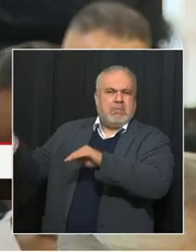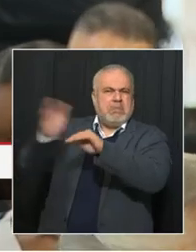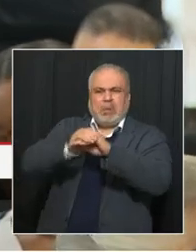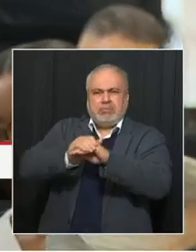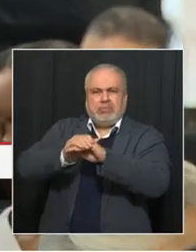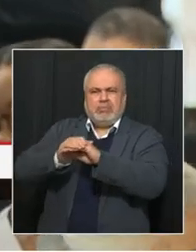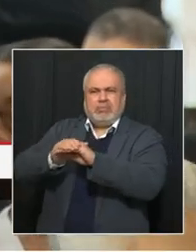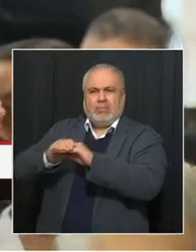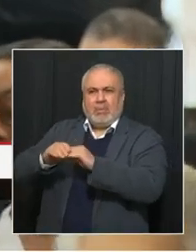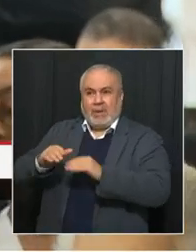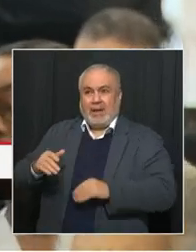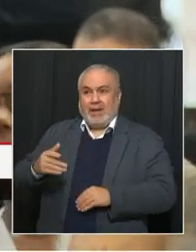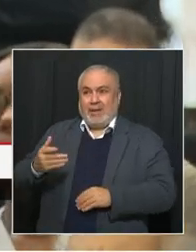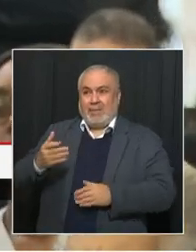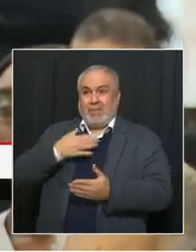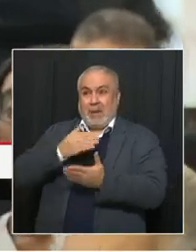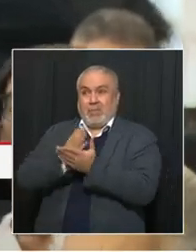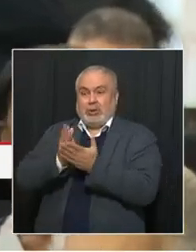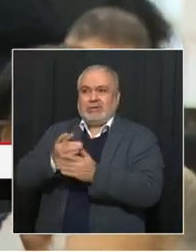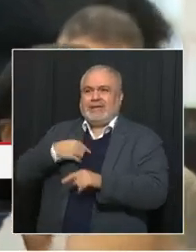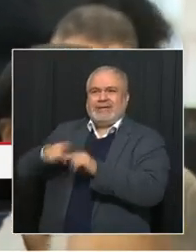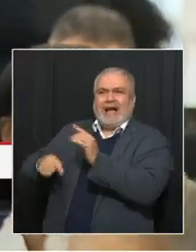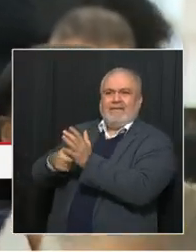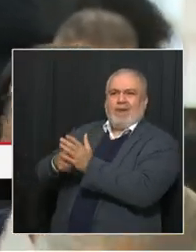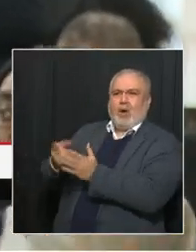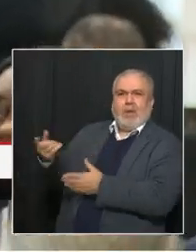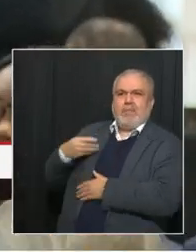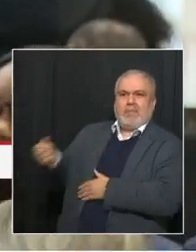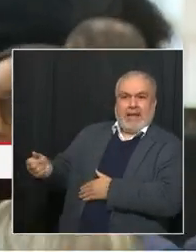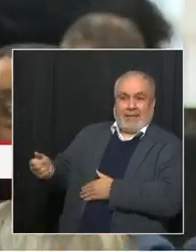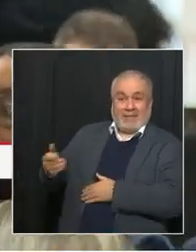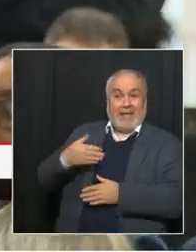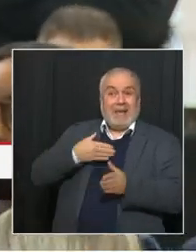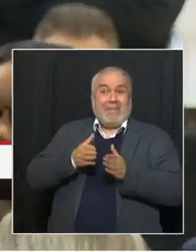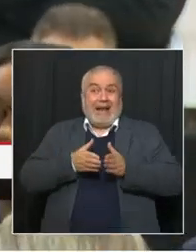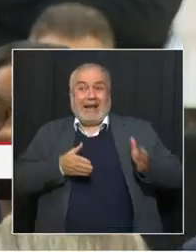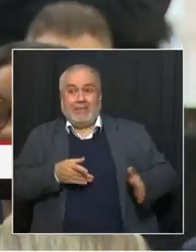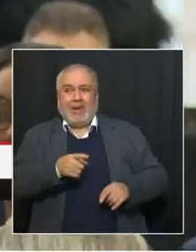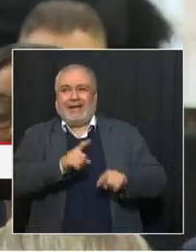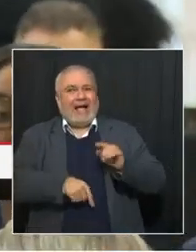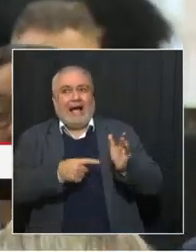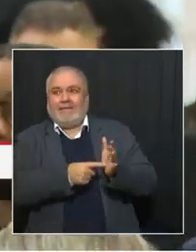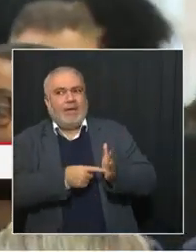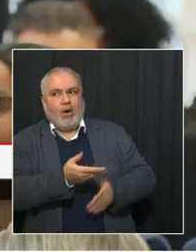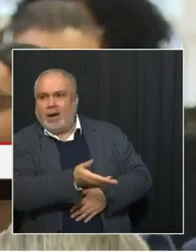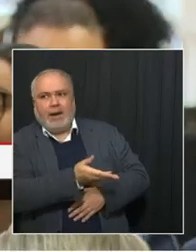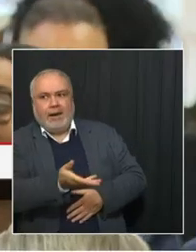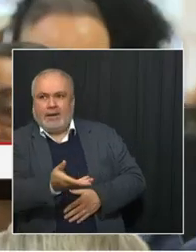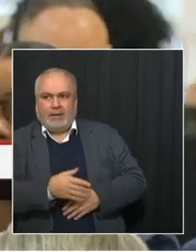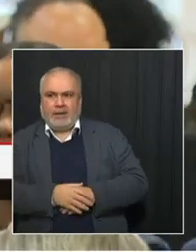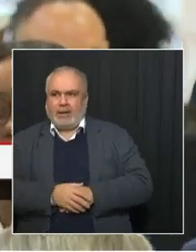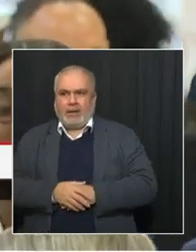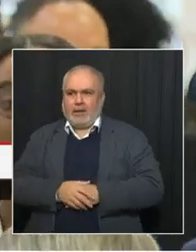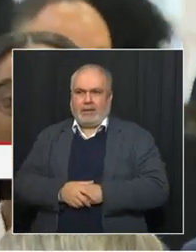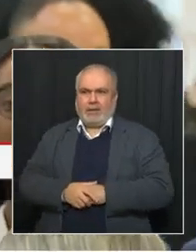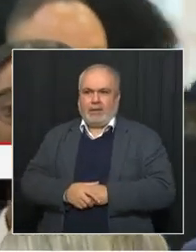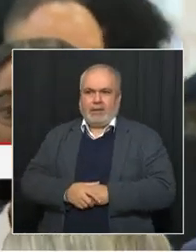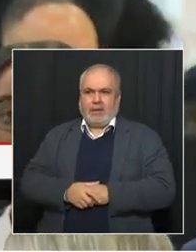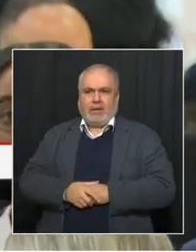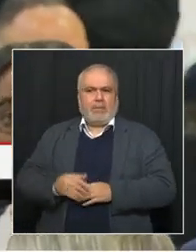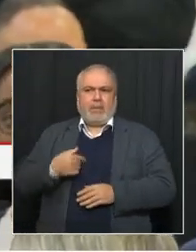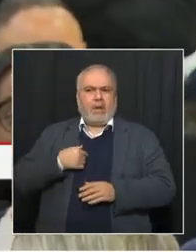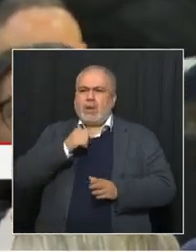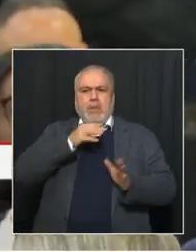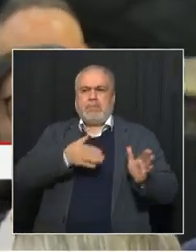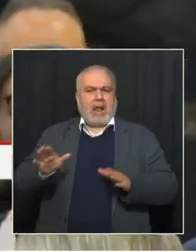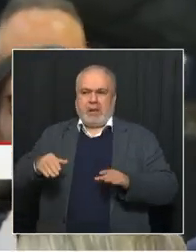what some of my neighbors can afford. Mm-hmm. And I haven't looked into it because I'm not planning on moving out of my